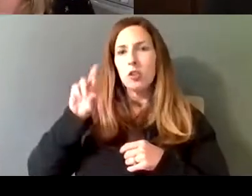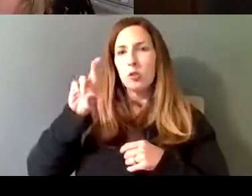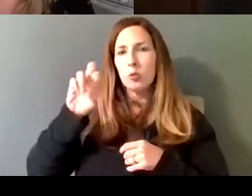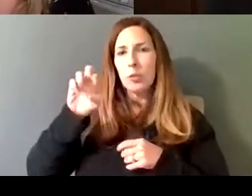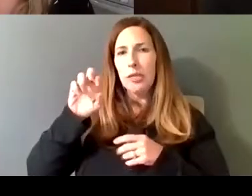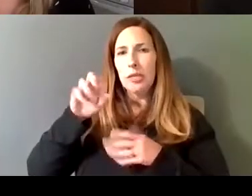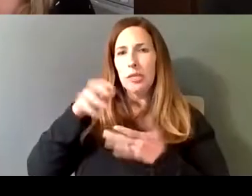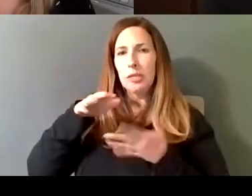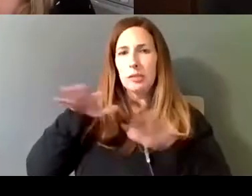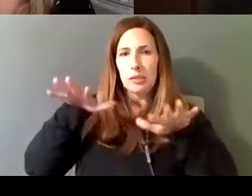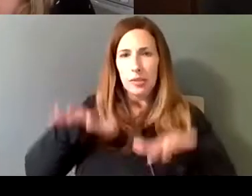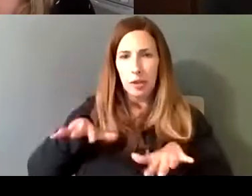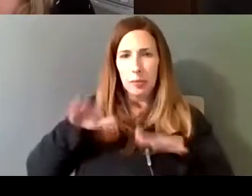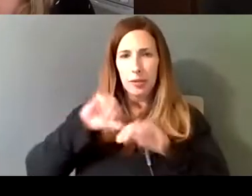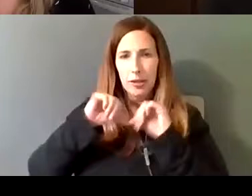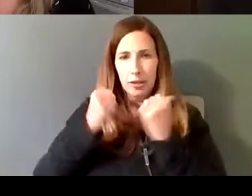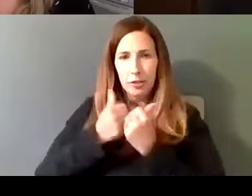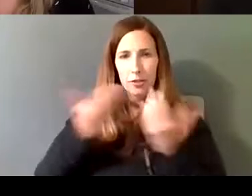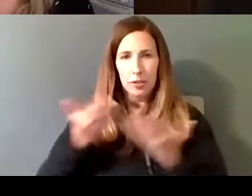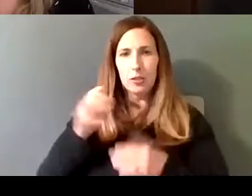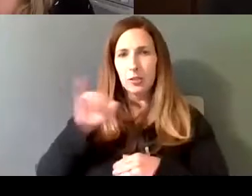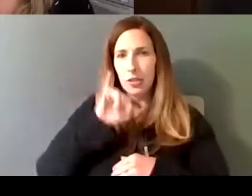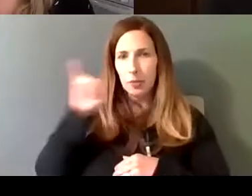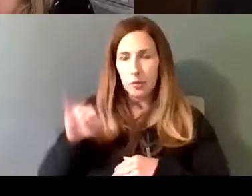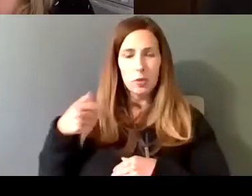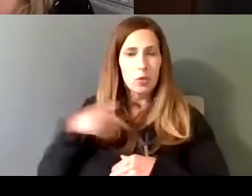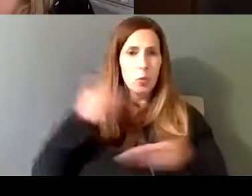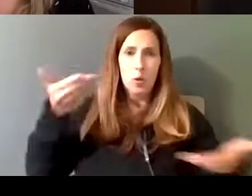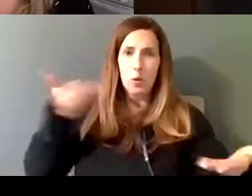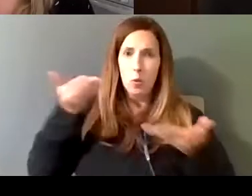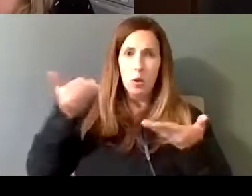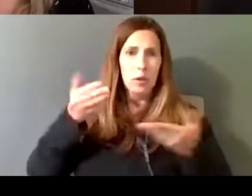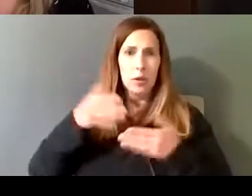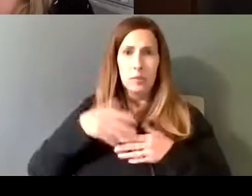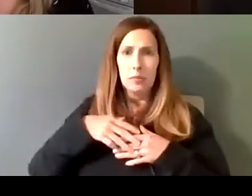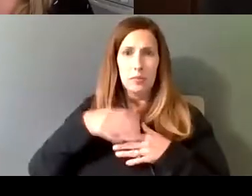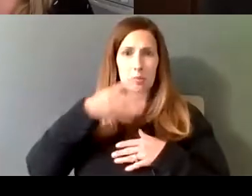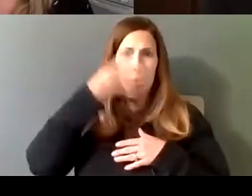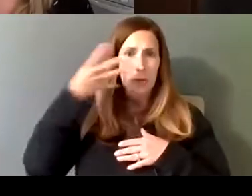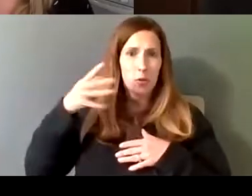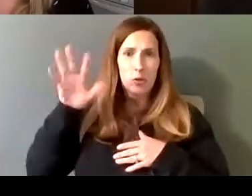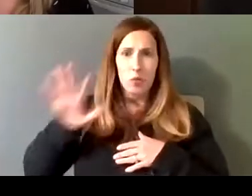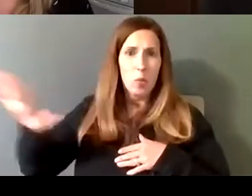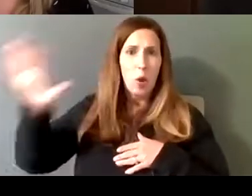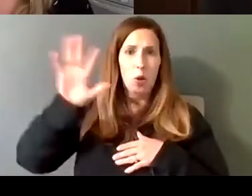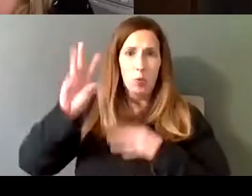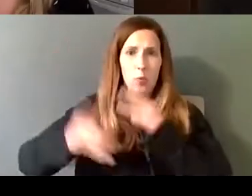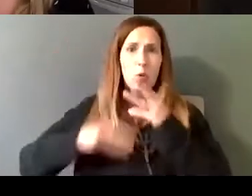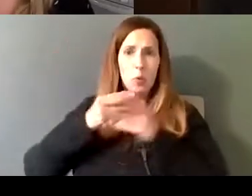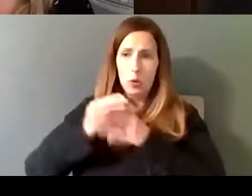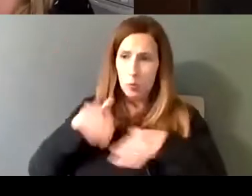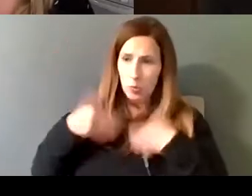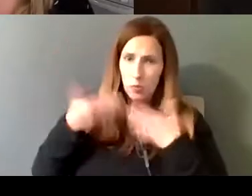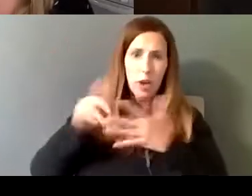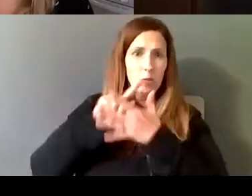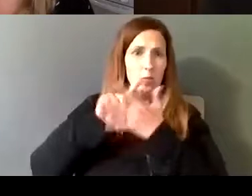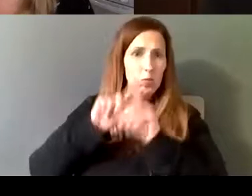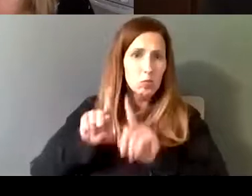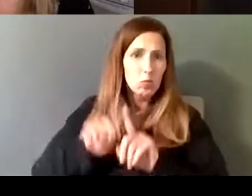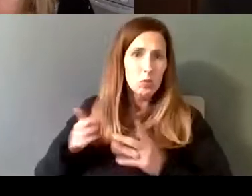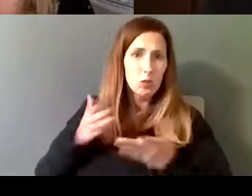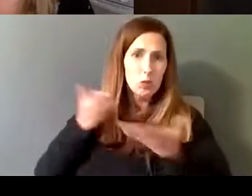in Indianapolis, and we welcome refugees from all over the world and provide them with a wide variety of services like